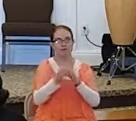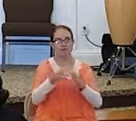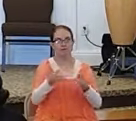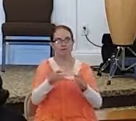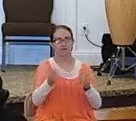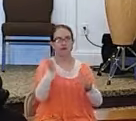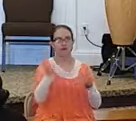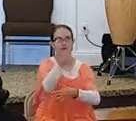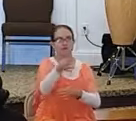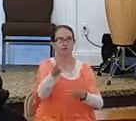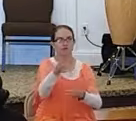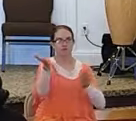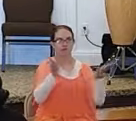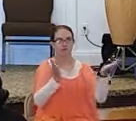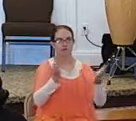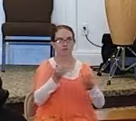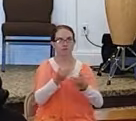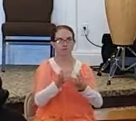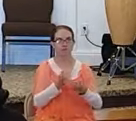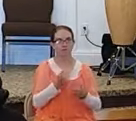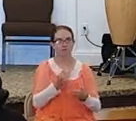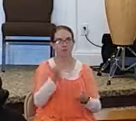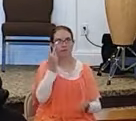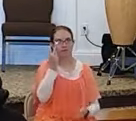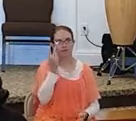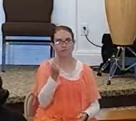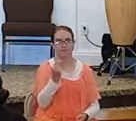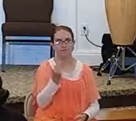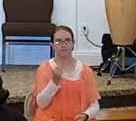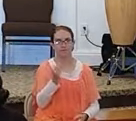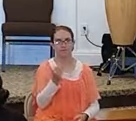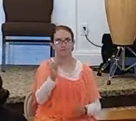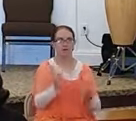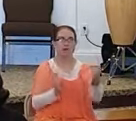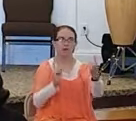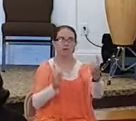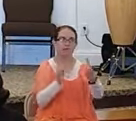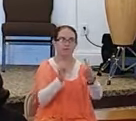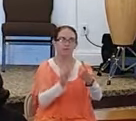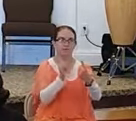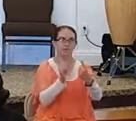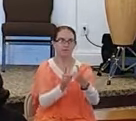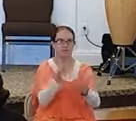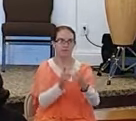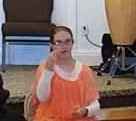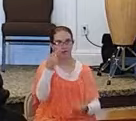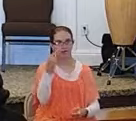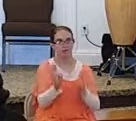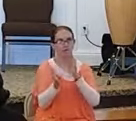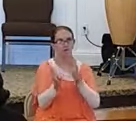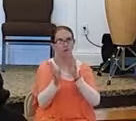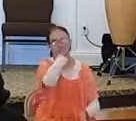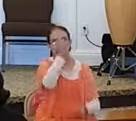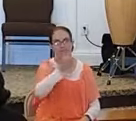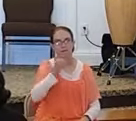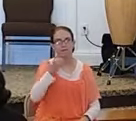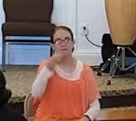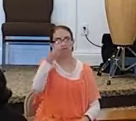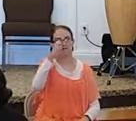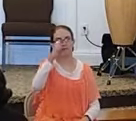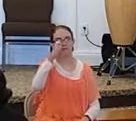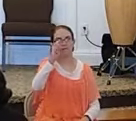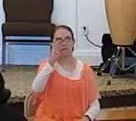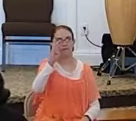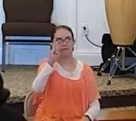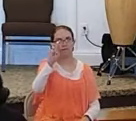following the service, I've never seen this guy before or since. This guy walks up to me and says, you speak beautiful ancient Hebrew,